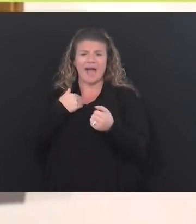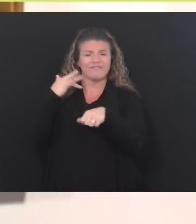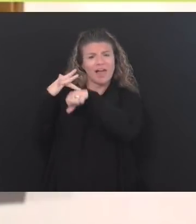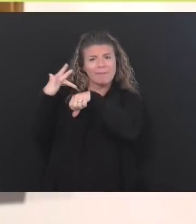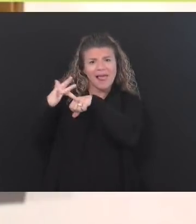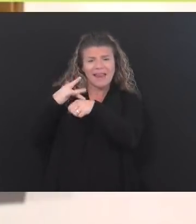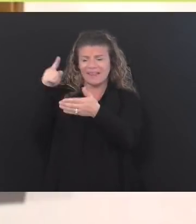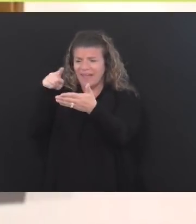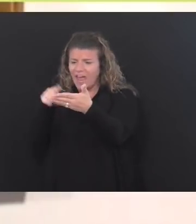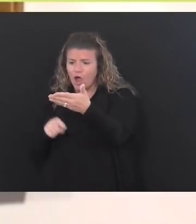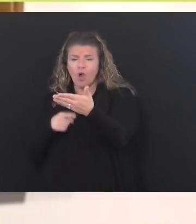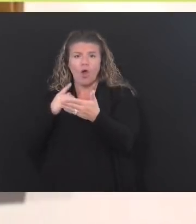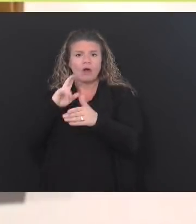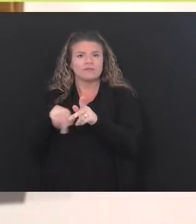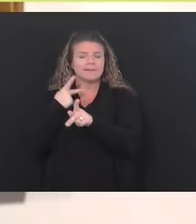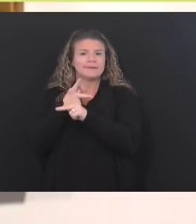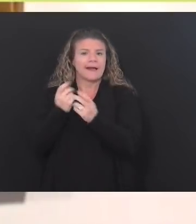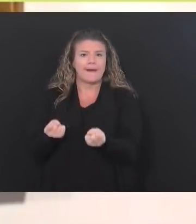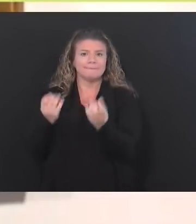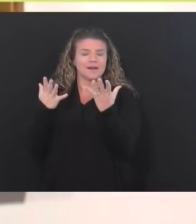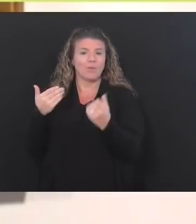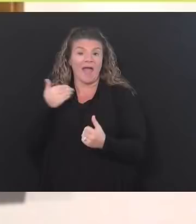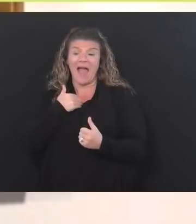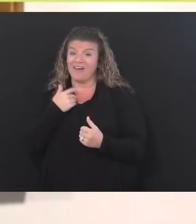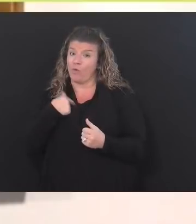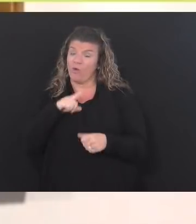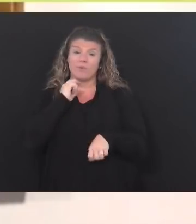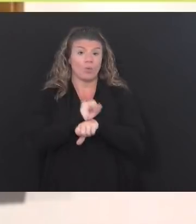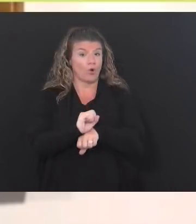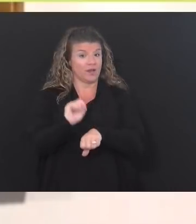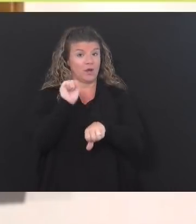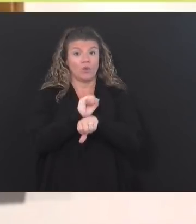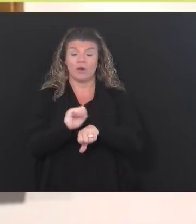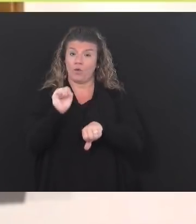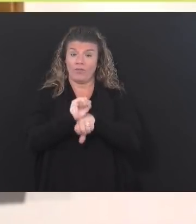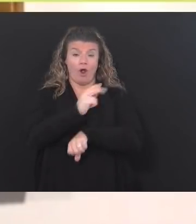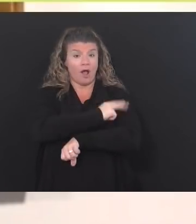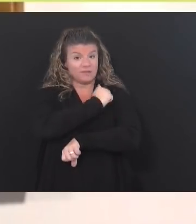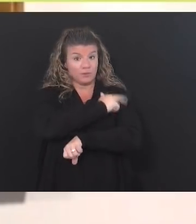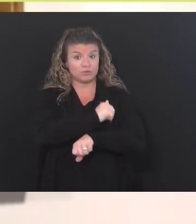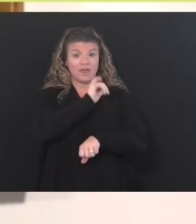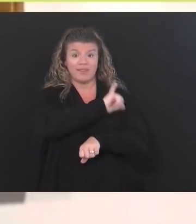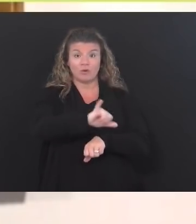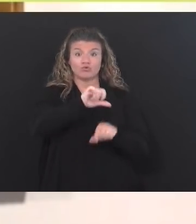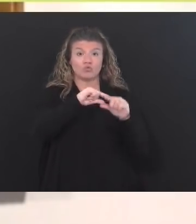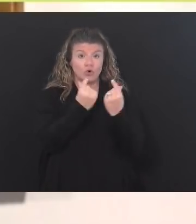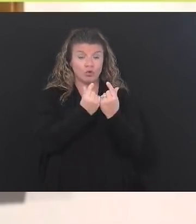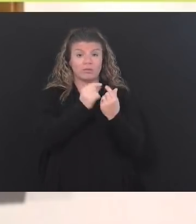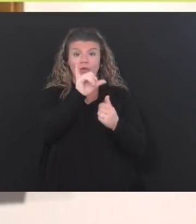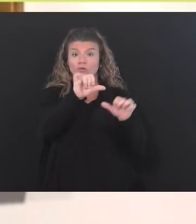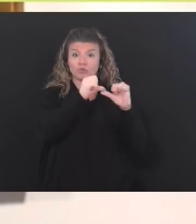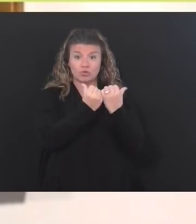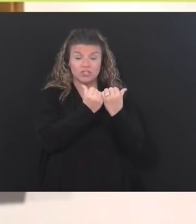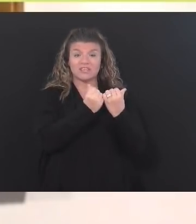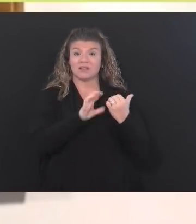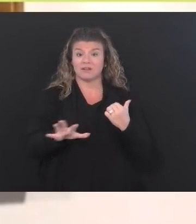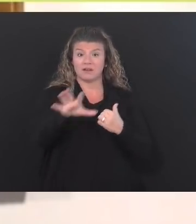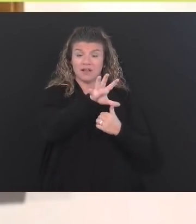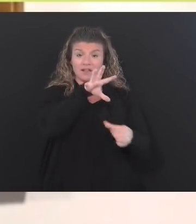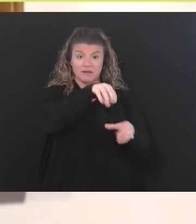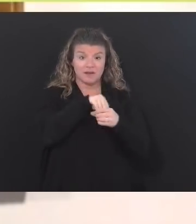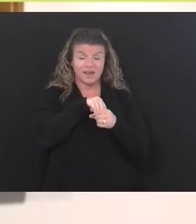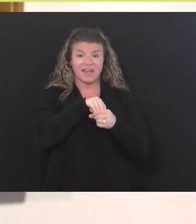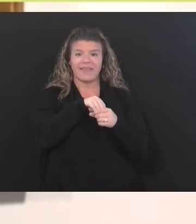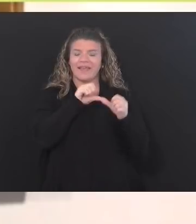availability of capacity, we've been working closely with the hospital associations, with the hospitals, with the